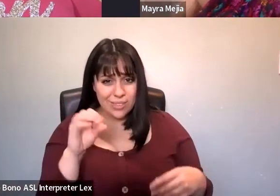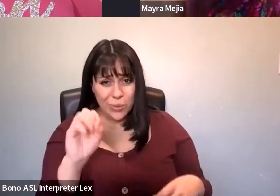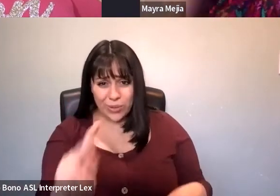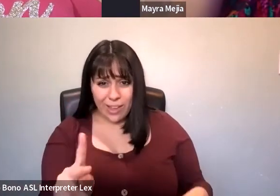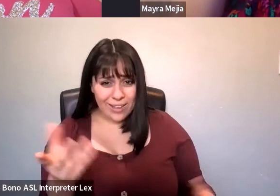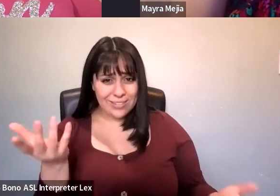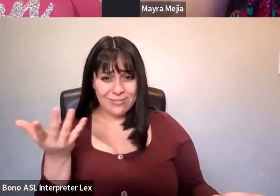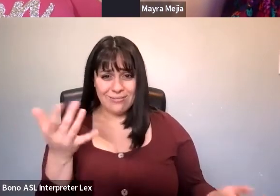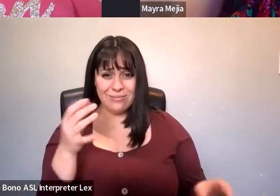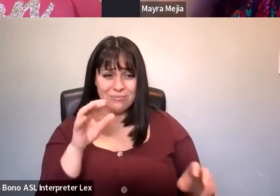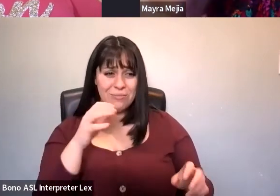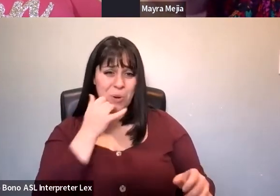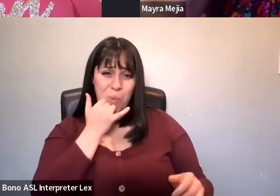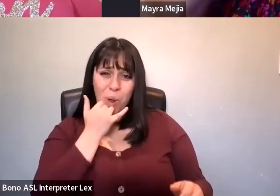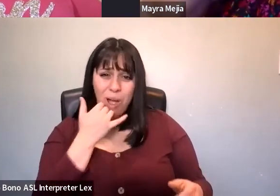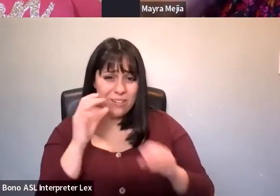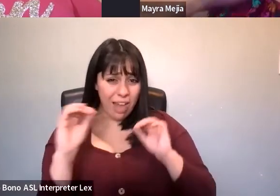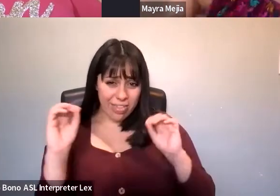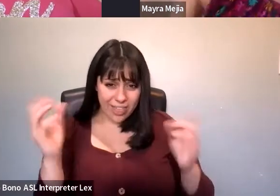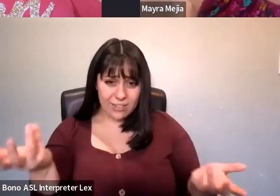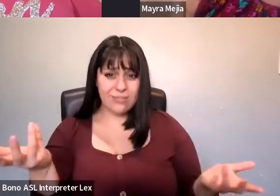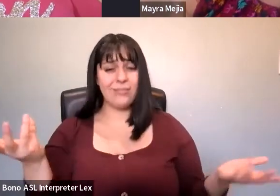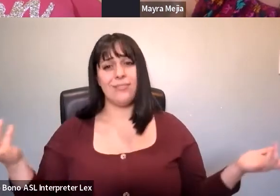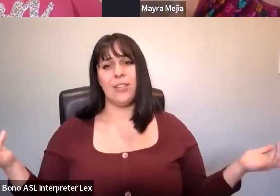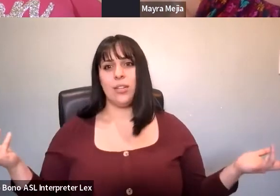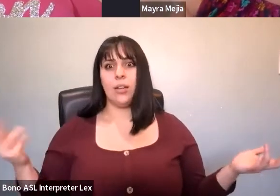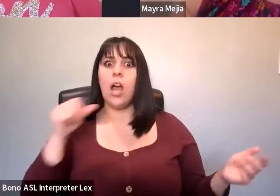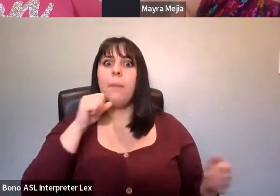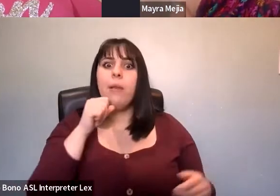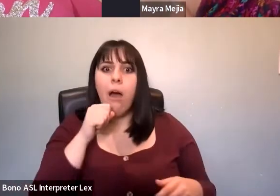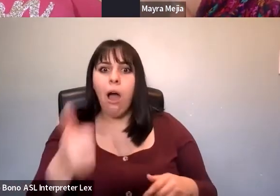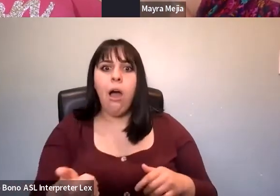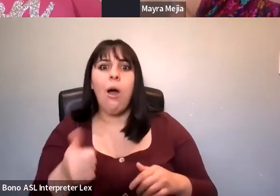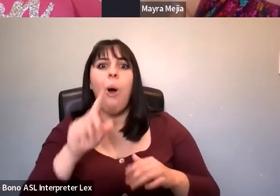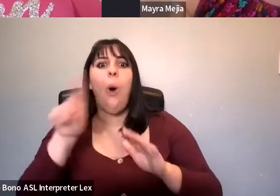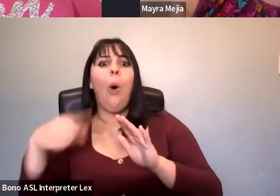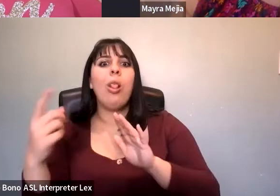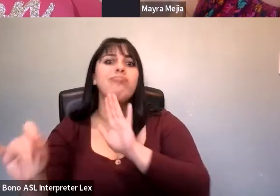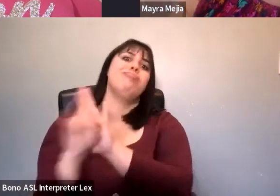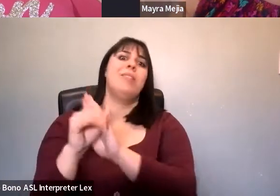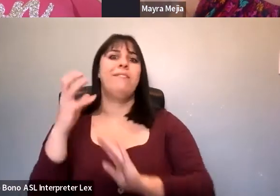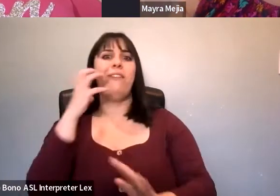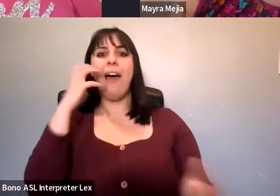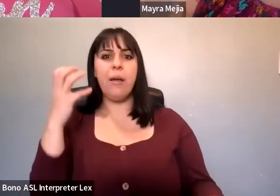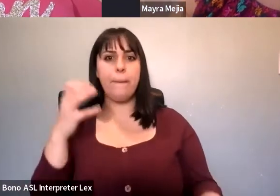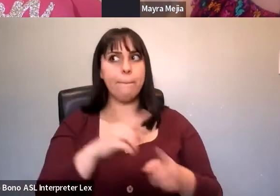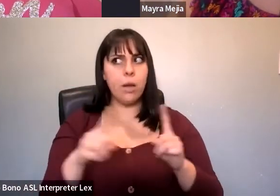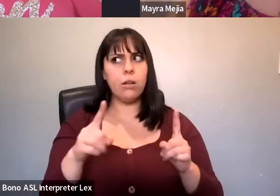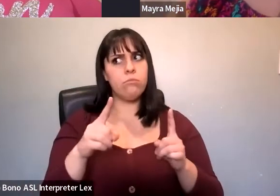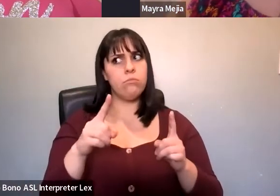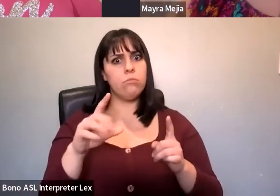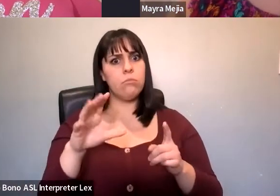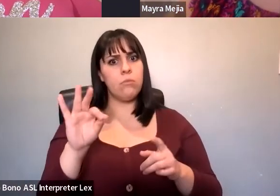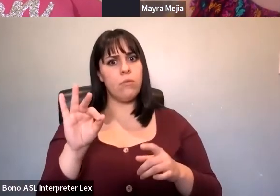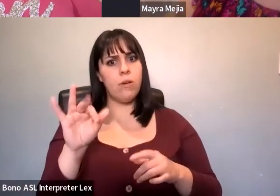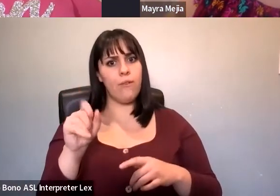fine. There's like a lot more to me than that. But of course I amplify it because it needs